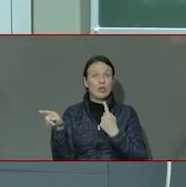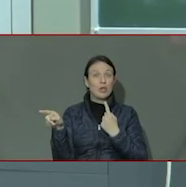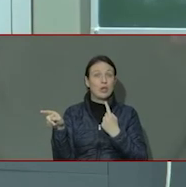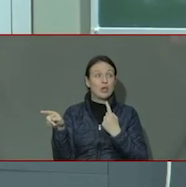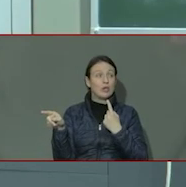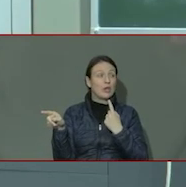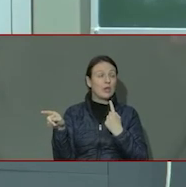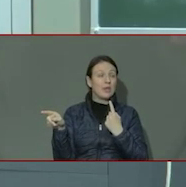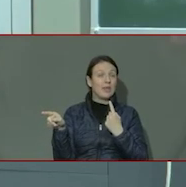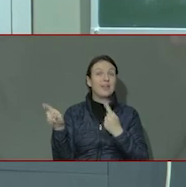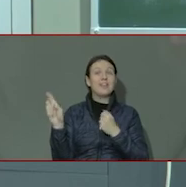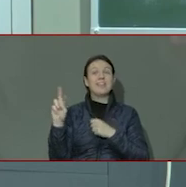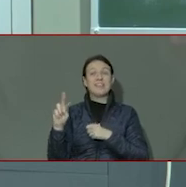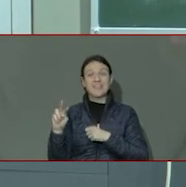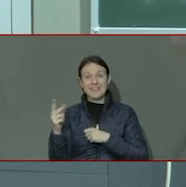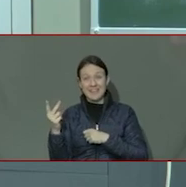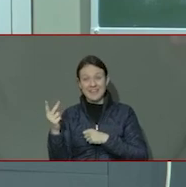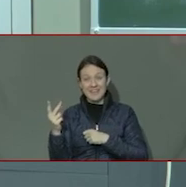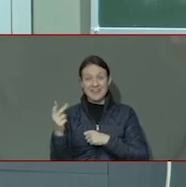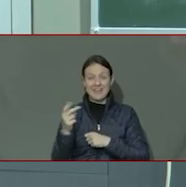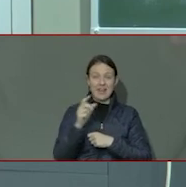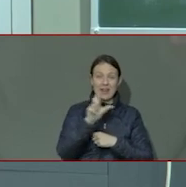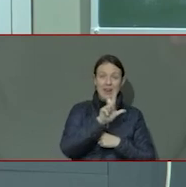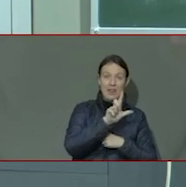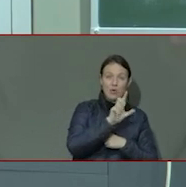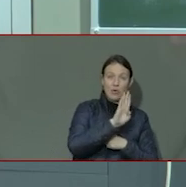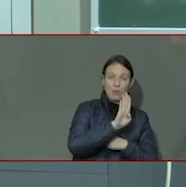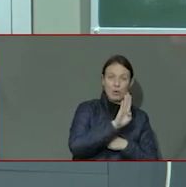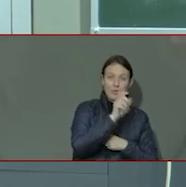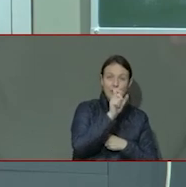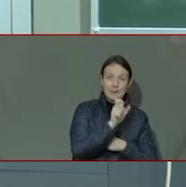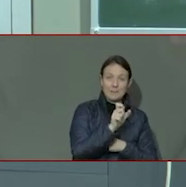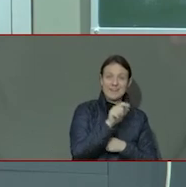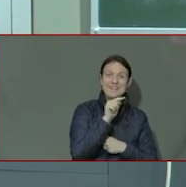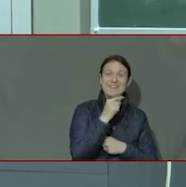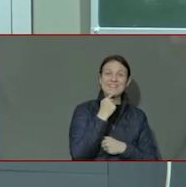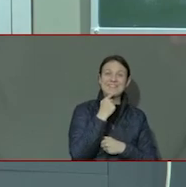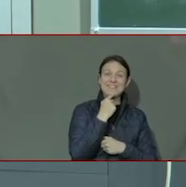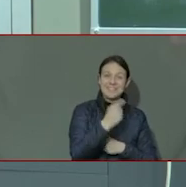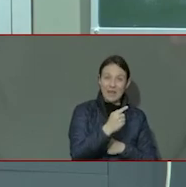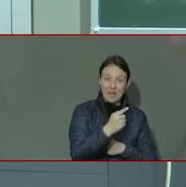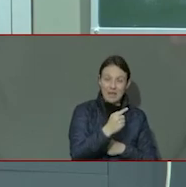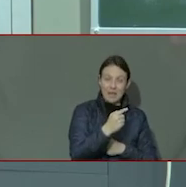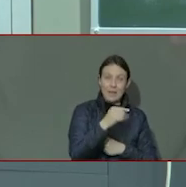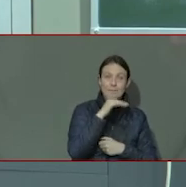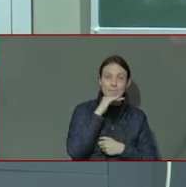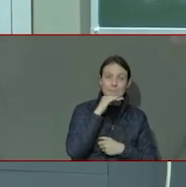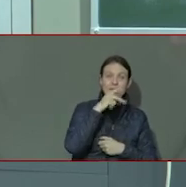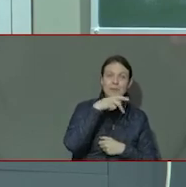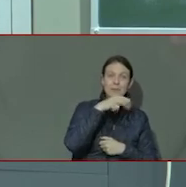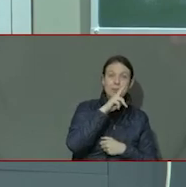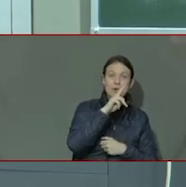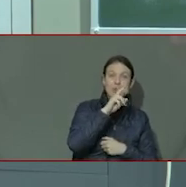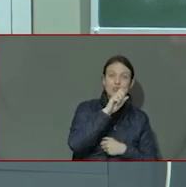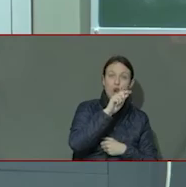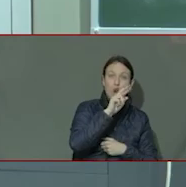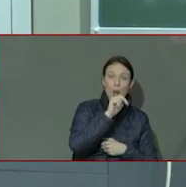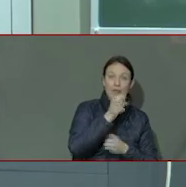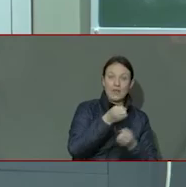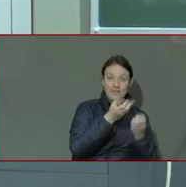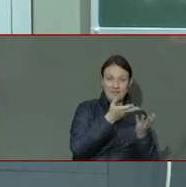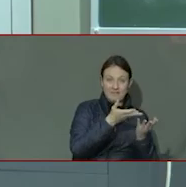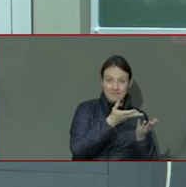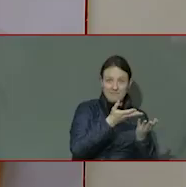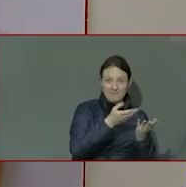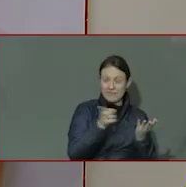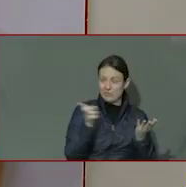Yes, because Lowry-Bronsted is the theory that said that an acid is a proton donor. So yes, according